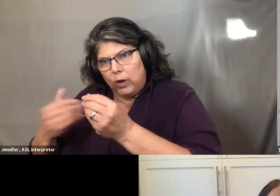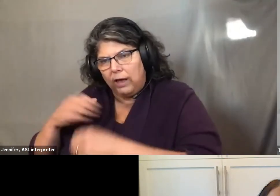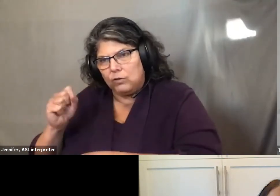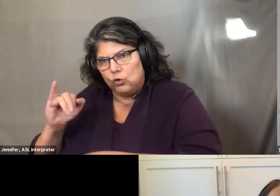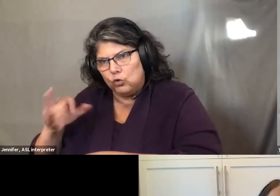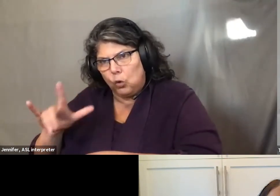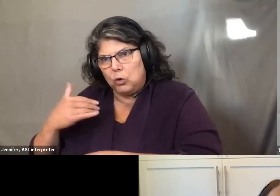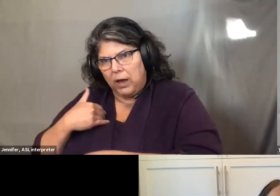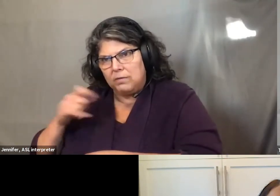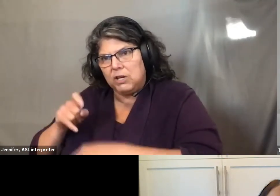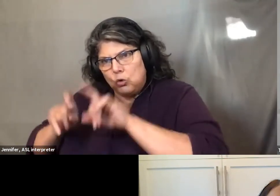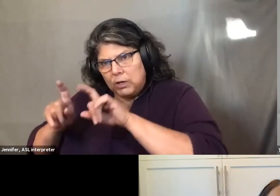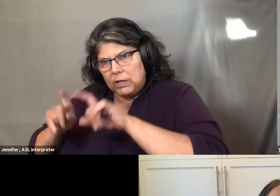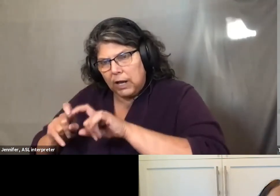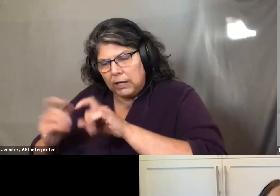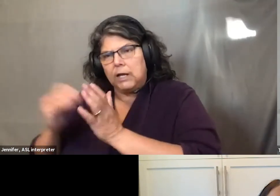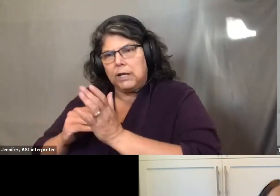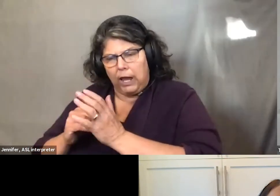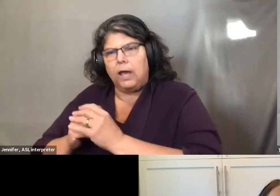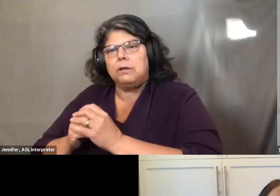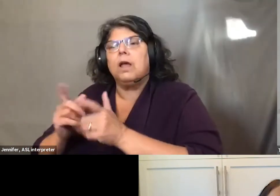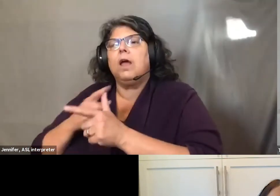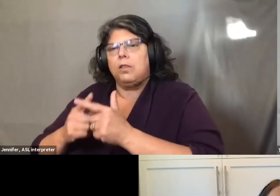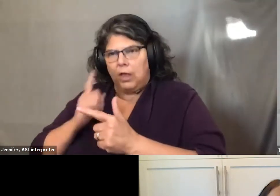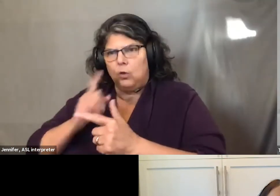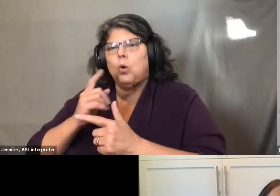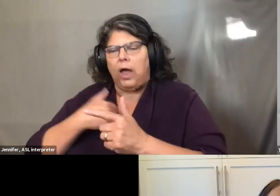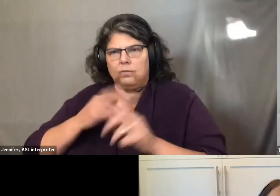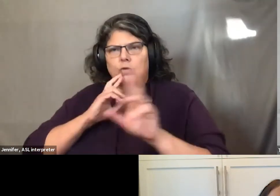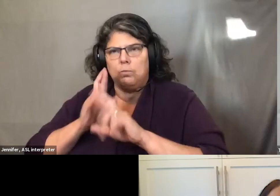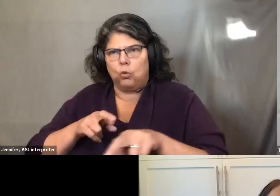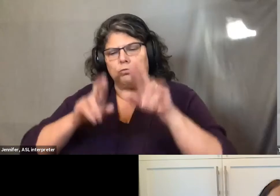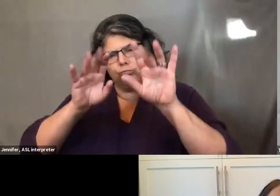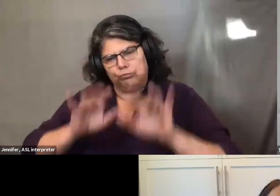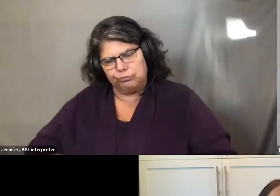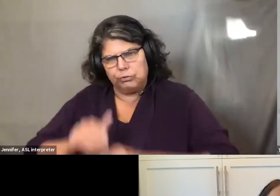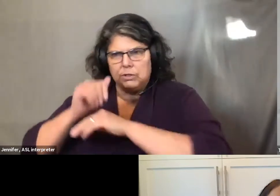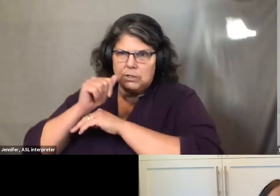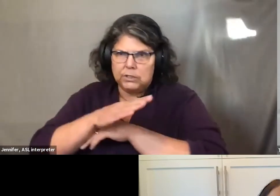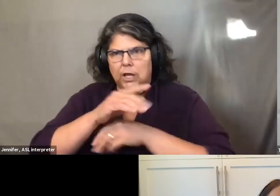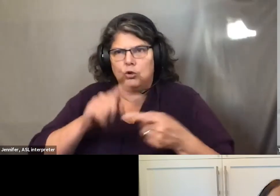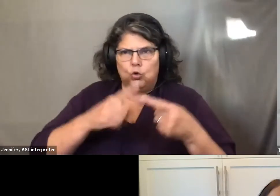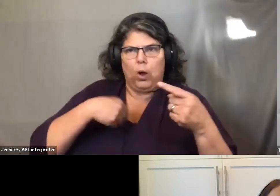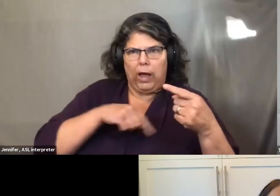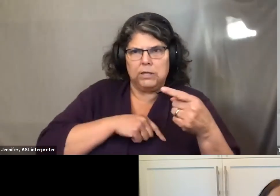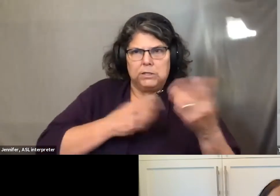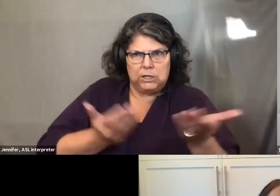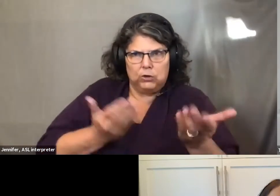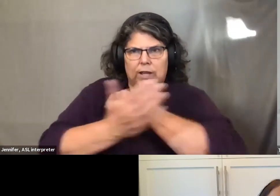samples. They're going to generate a report that's going to come back to us along with